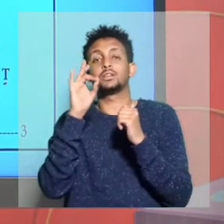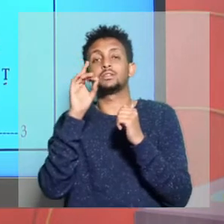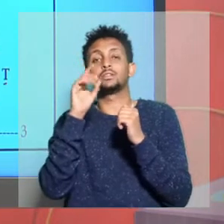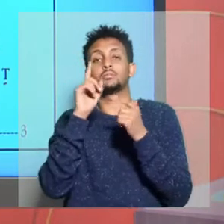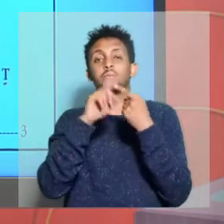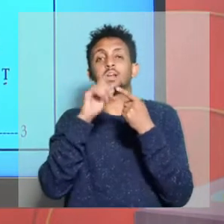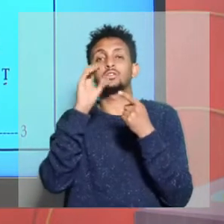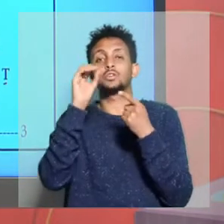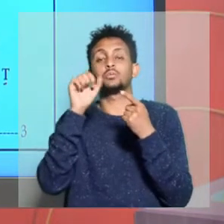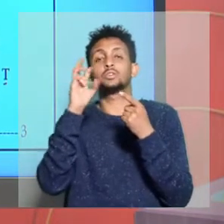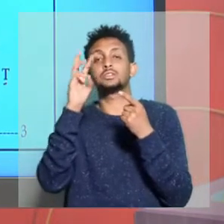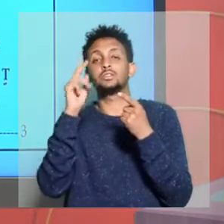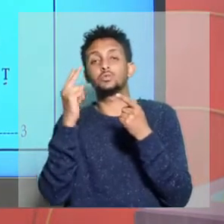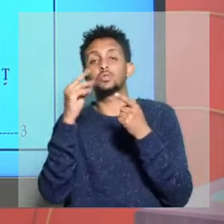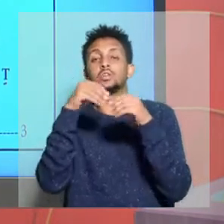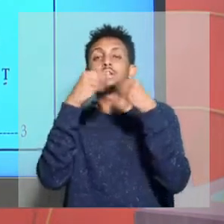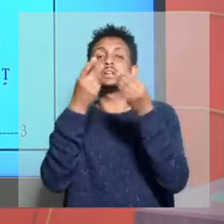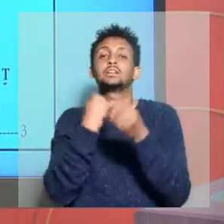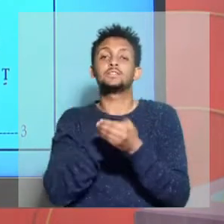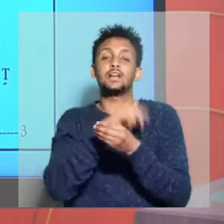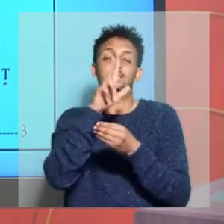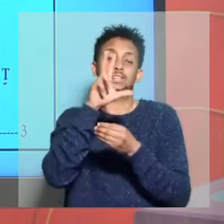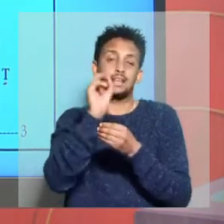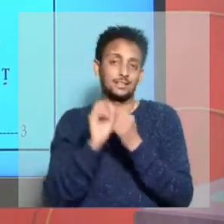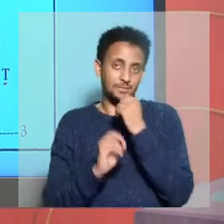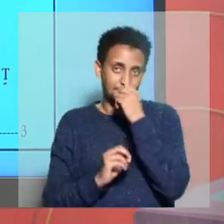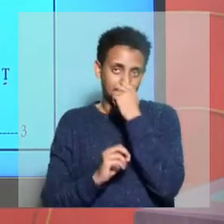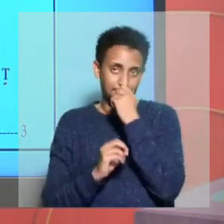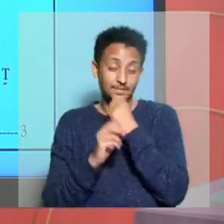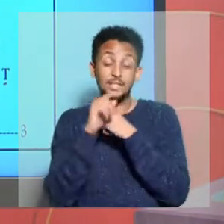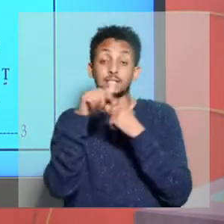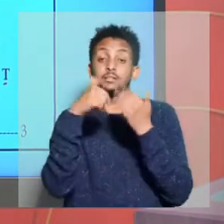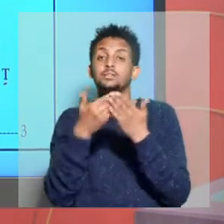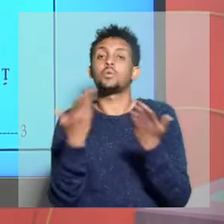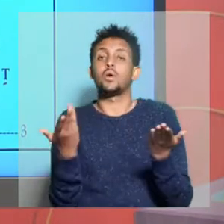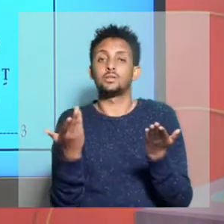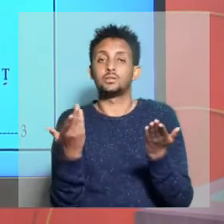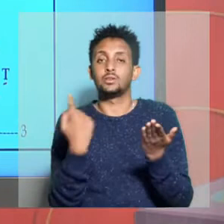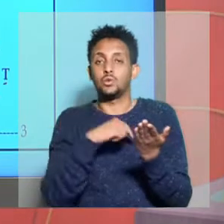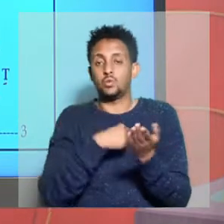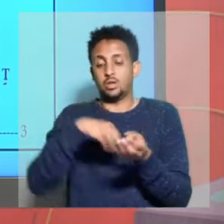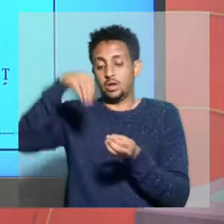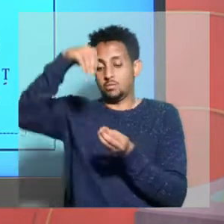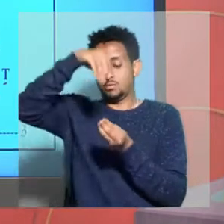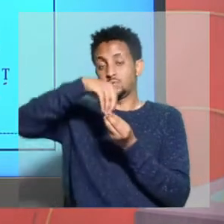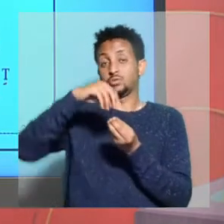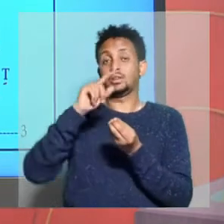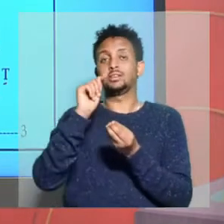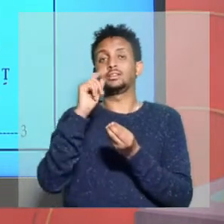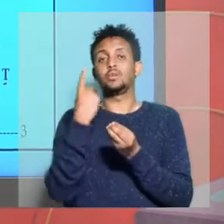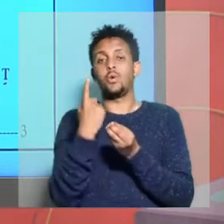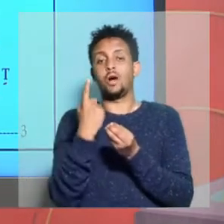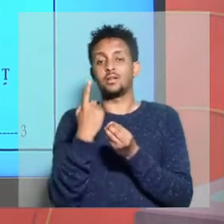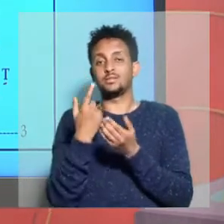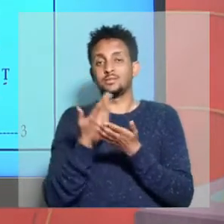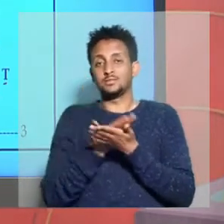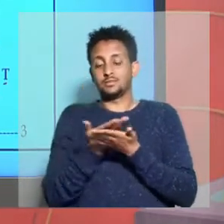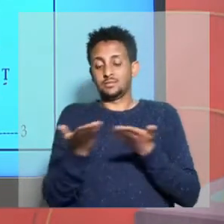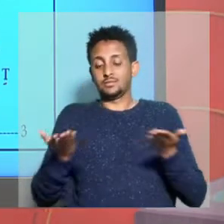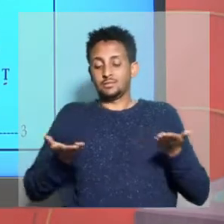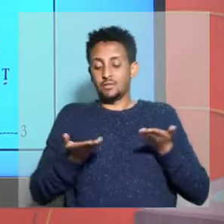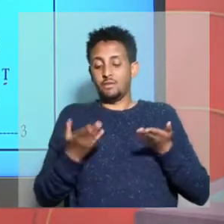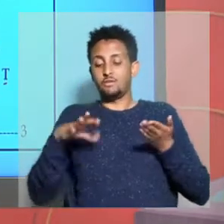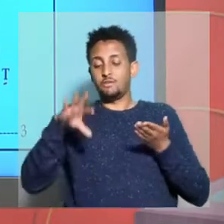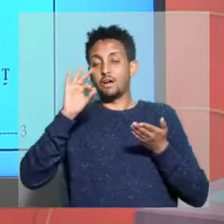T1 plus 0.6 T2 gives us 30. Then what? You can put T1 here